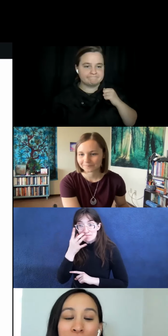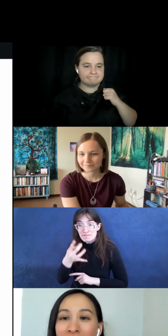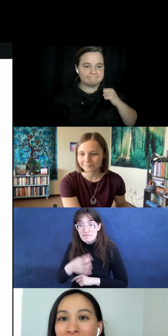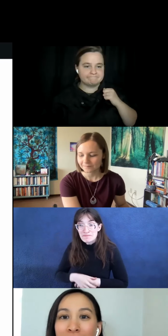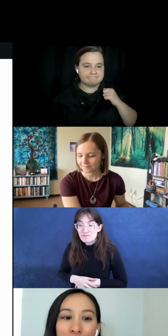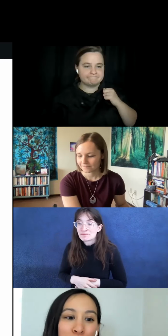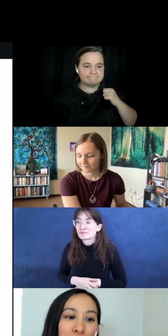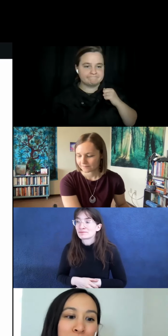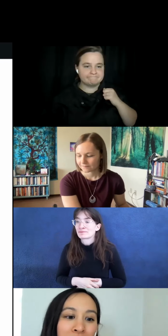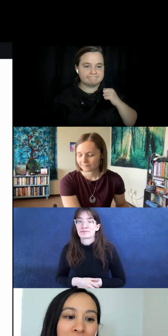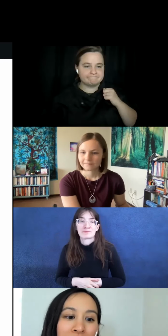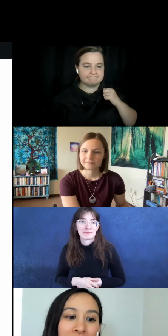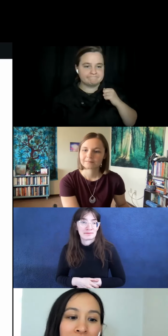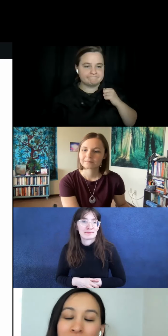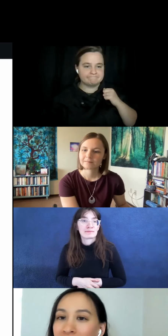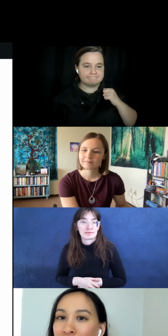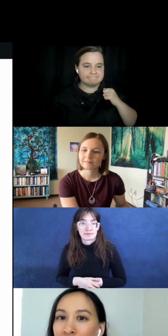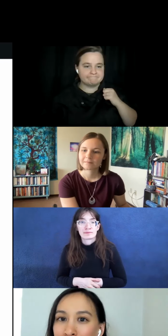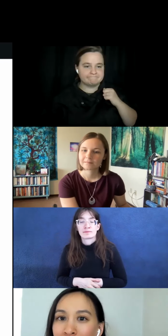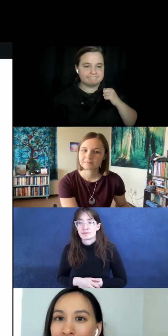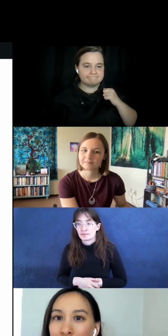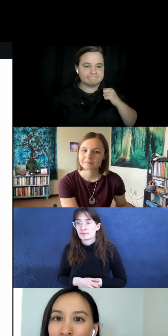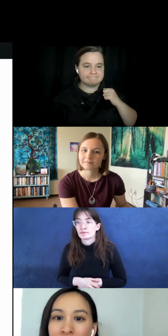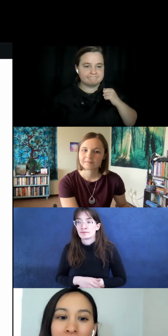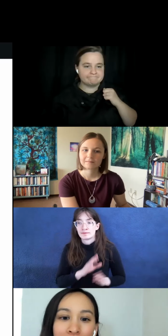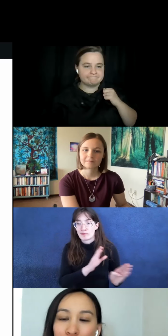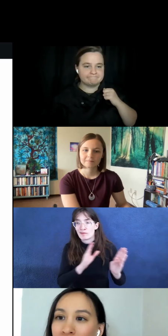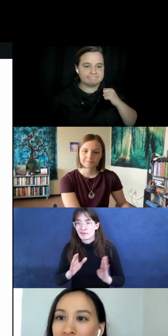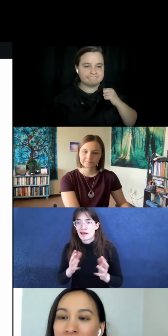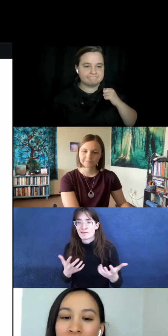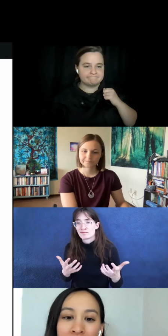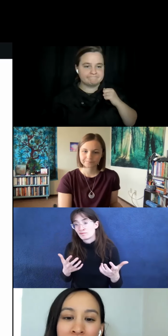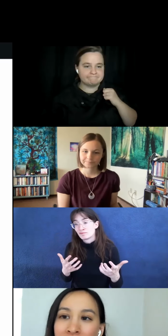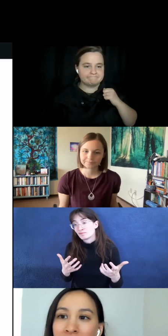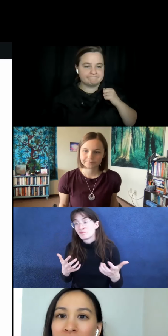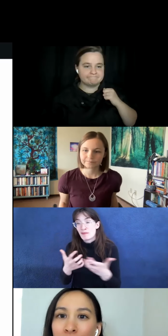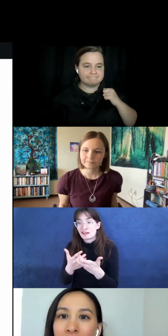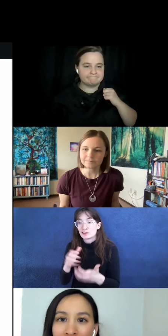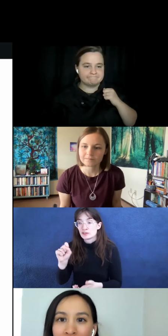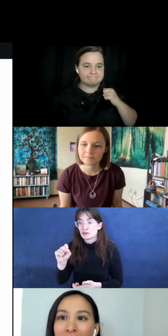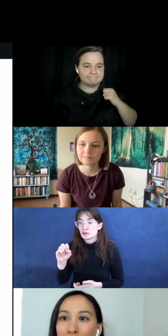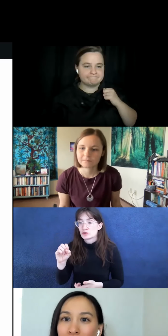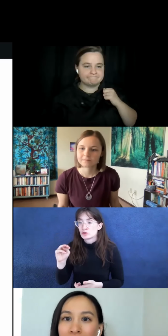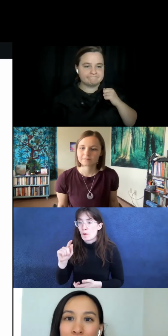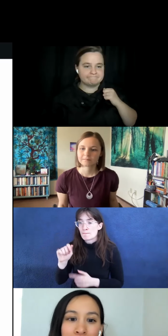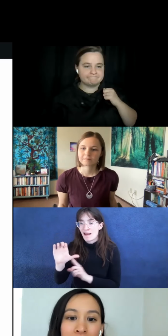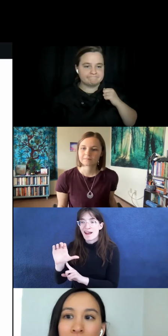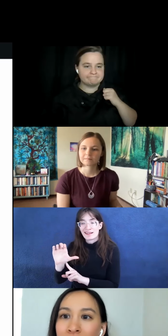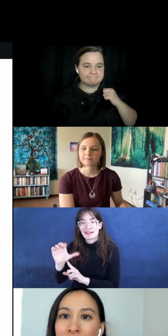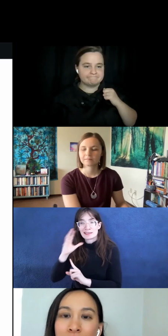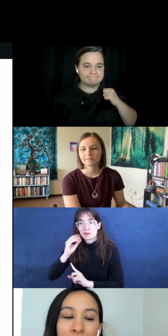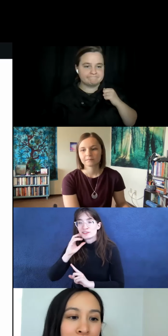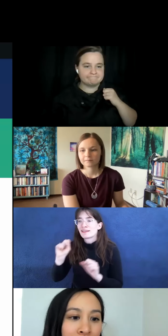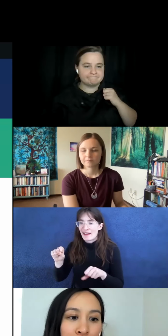Squeezing kind of fits into this intense somatic experiencing as well. I notice, yeah, tapping,